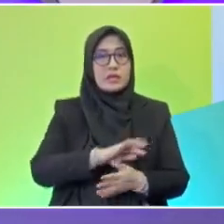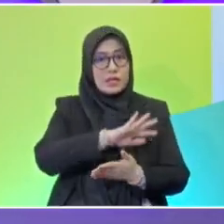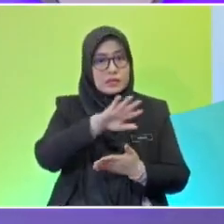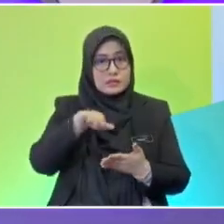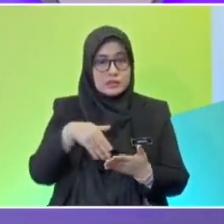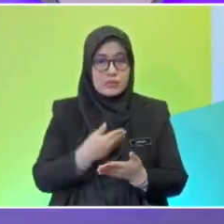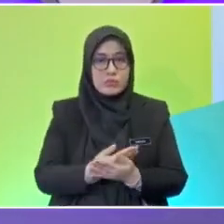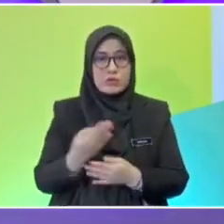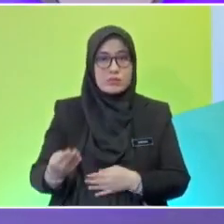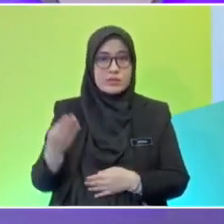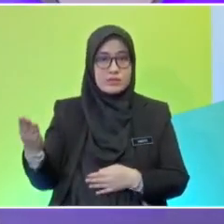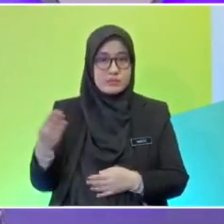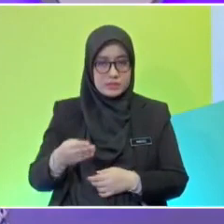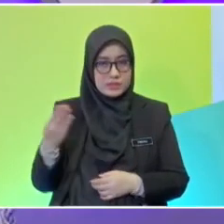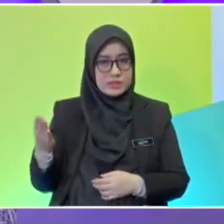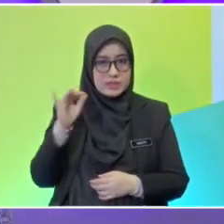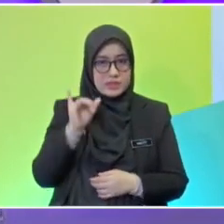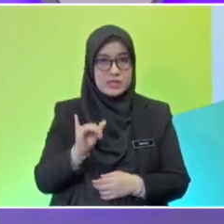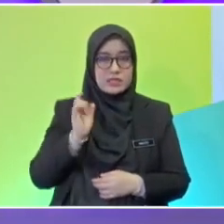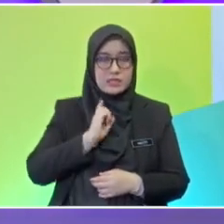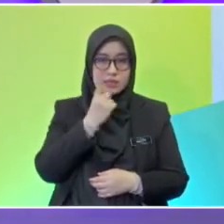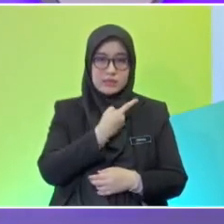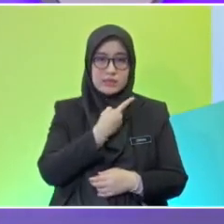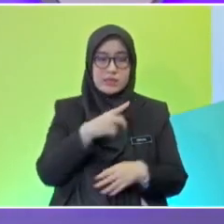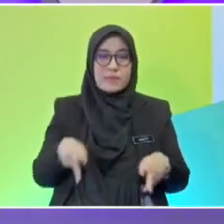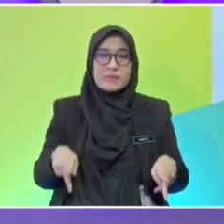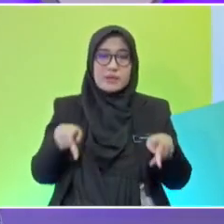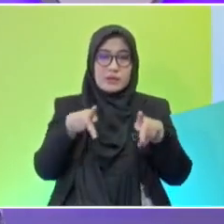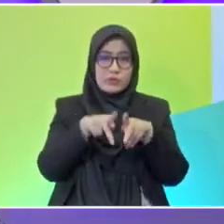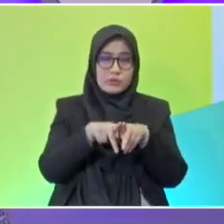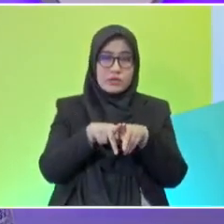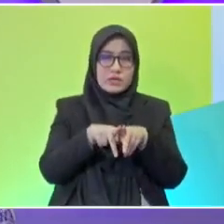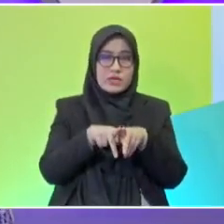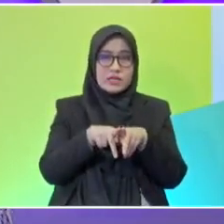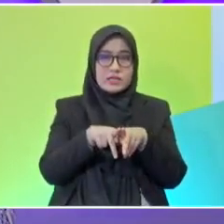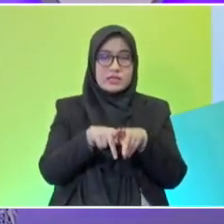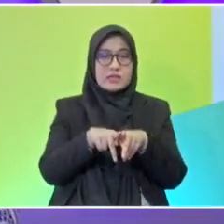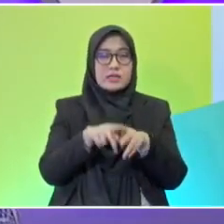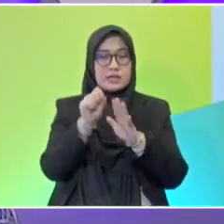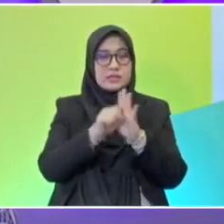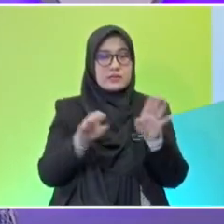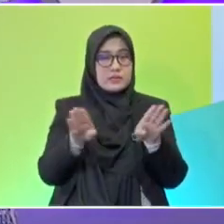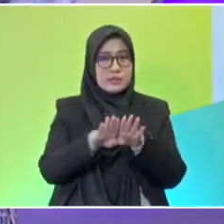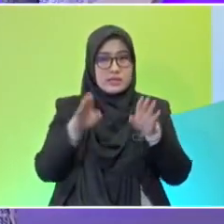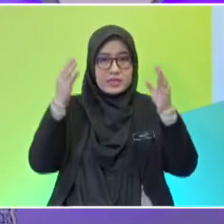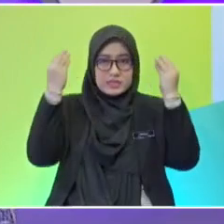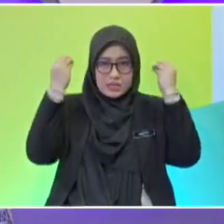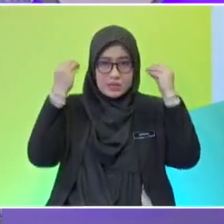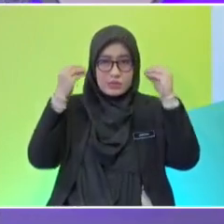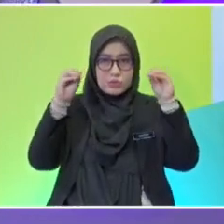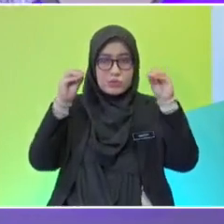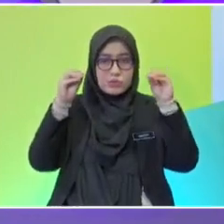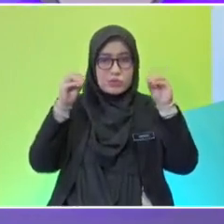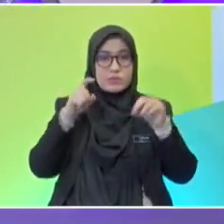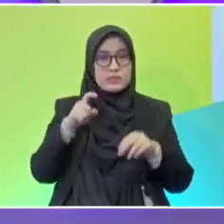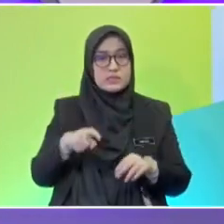as teachers when conducting PBD. We have also learned how to conduct PBD. What are the ways,